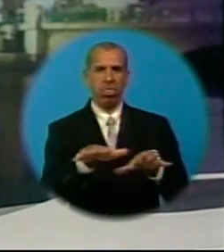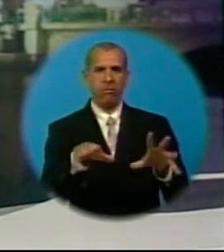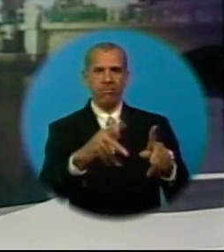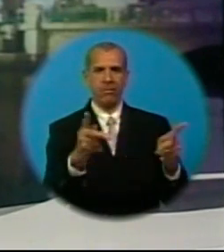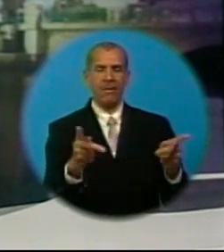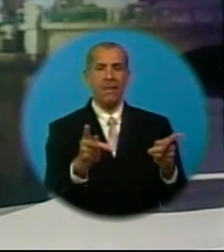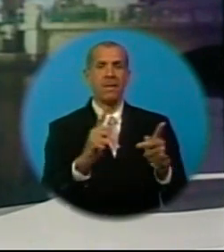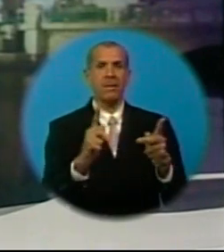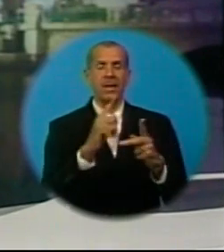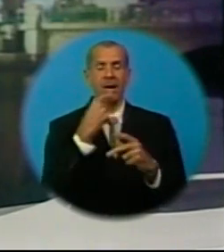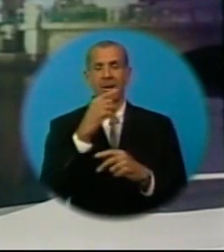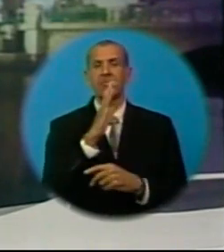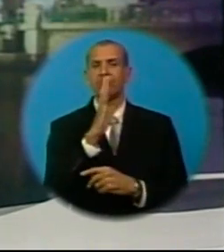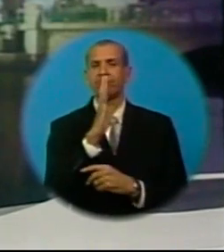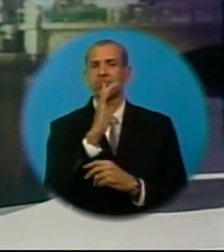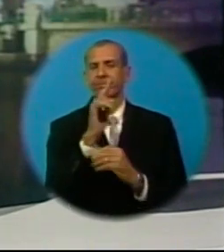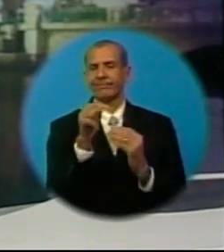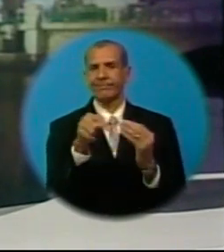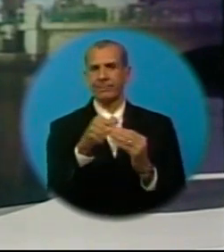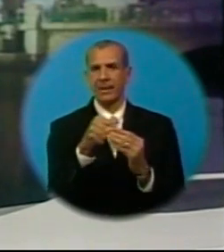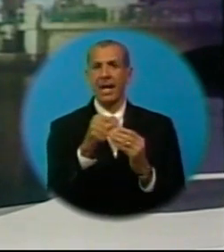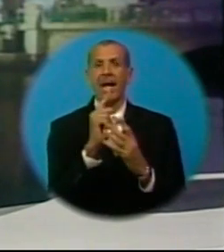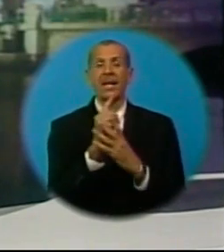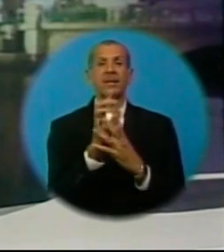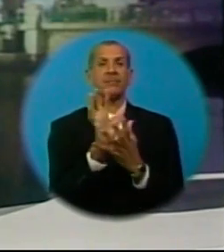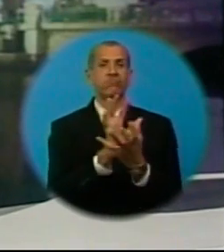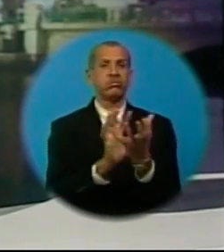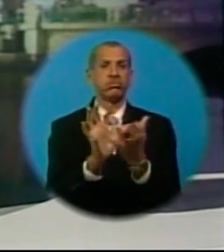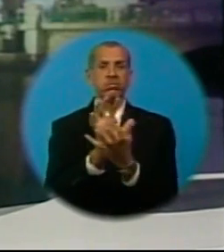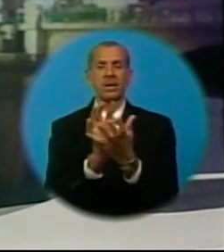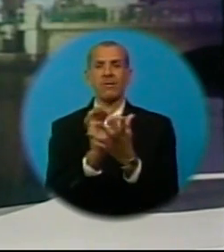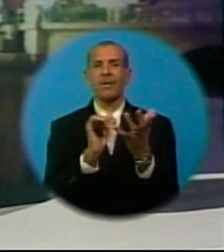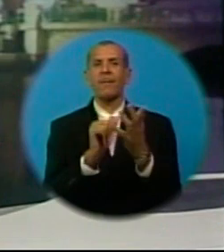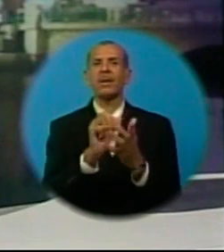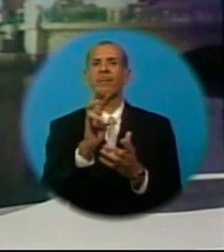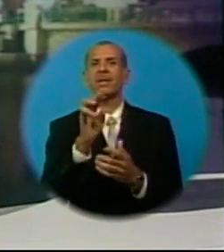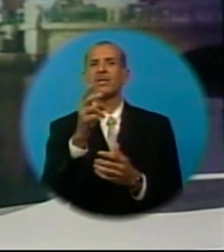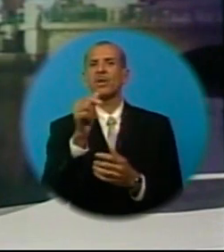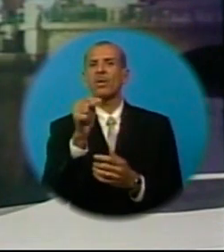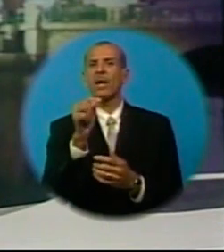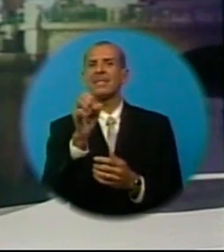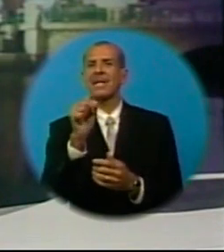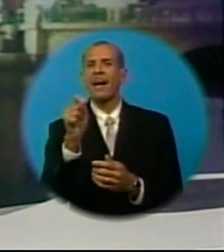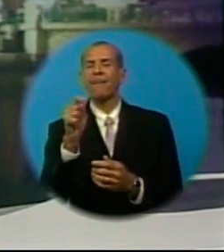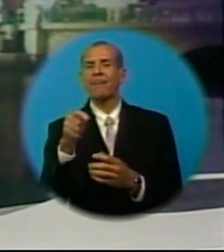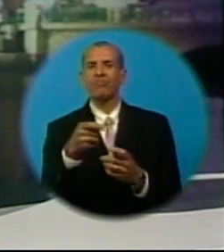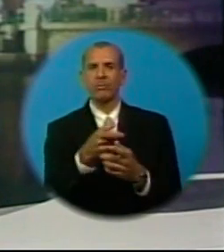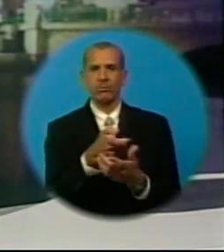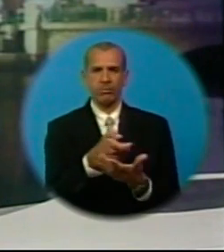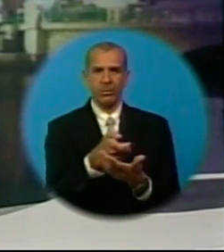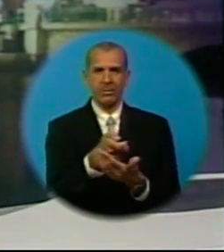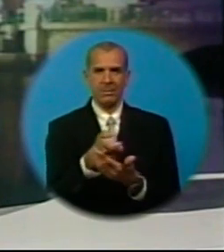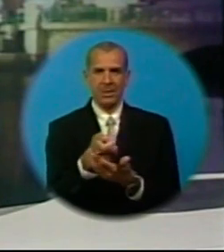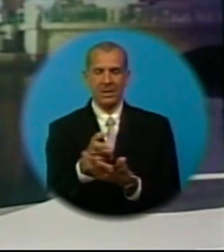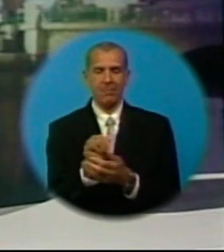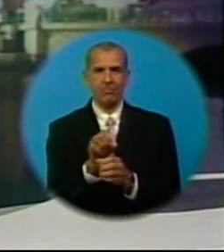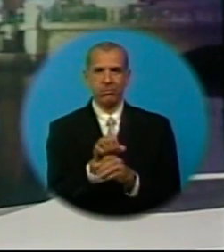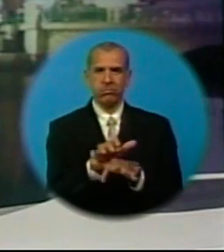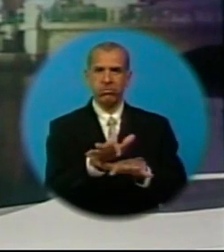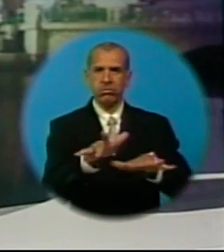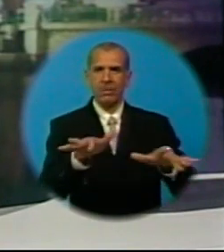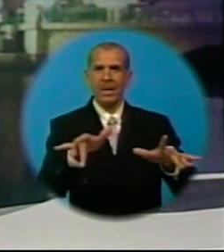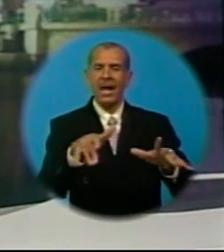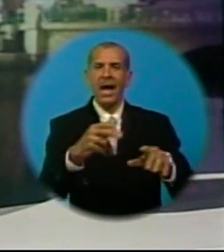are making their voices heard. The controversy has stemmed from a WhatsApp message circulating, causing a widespread public debate on